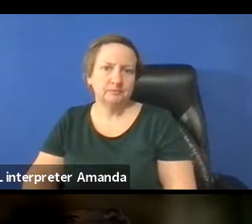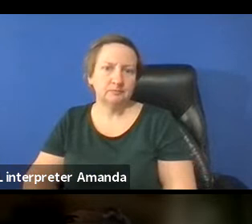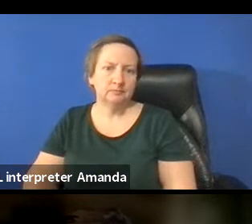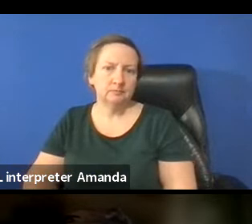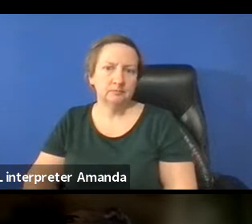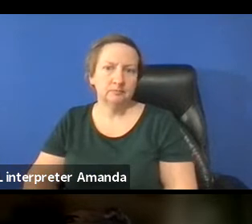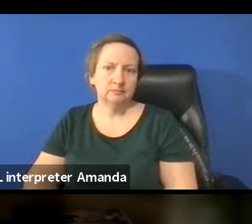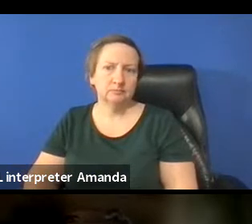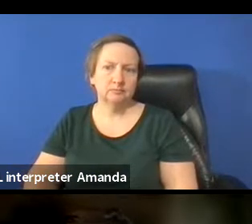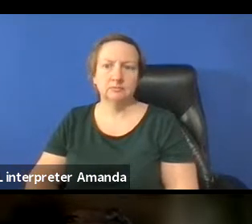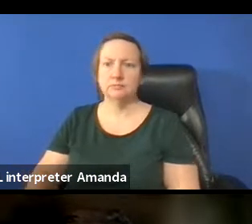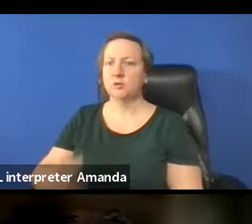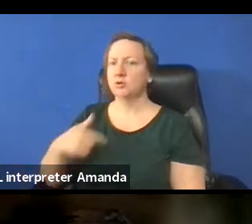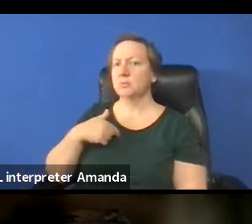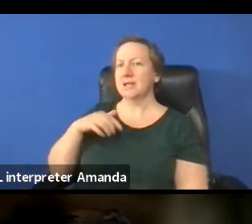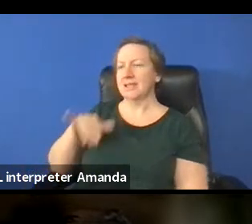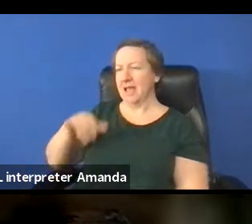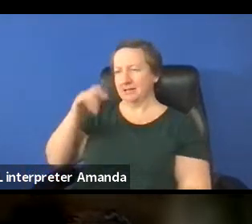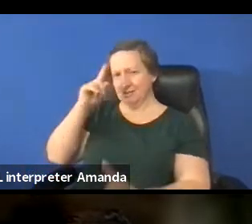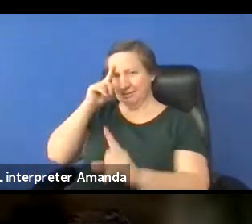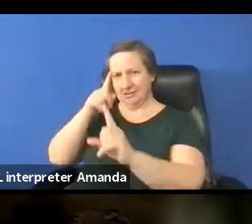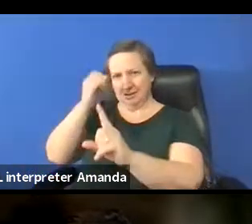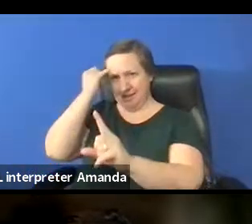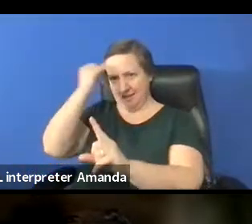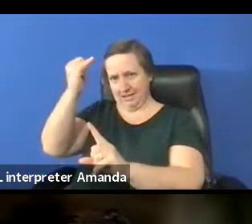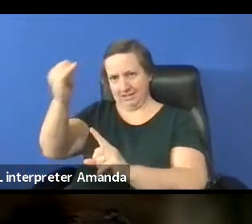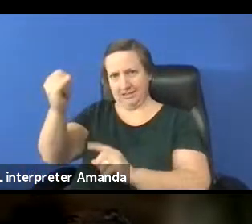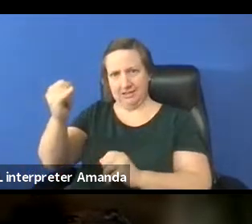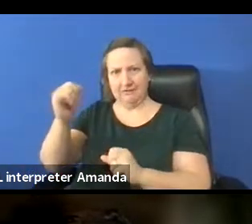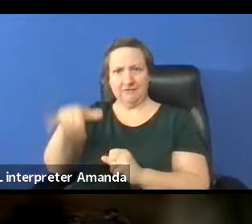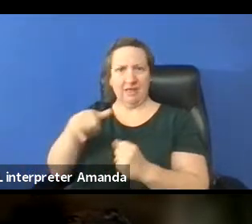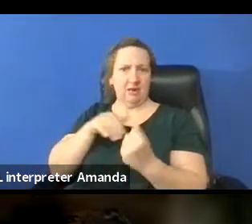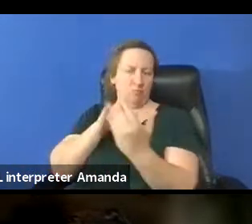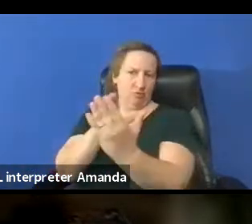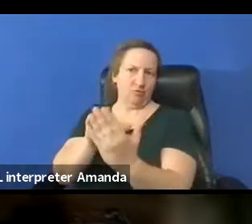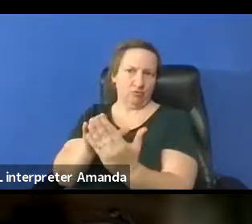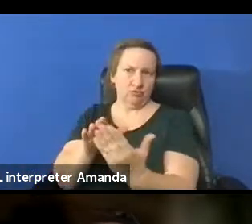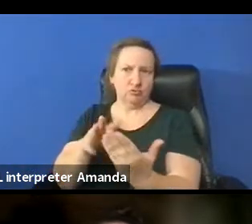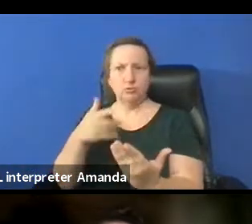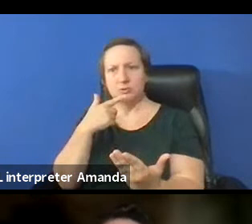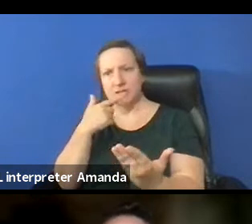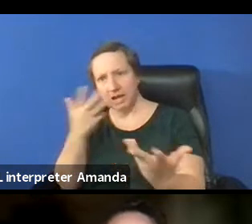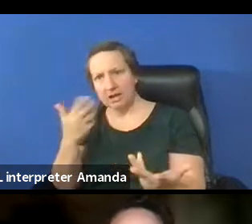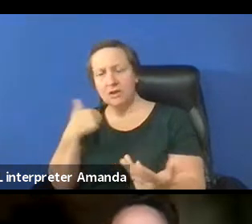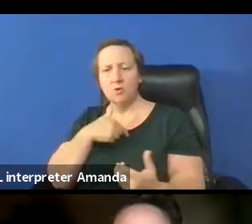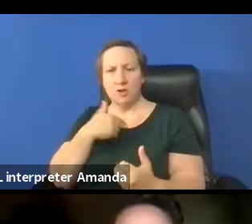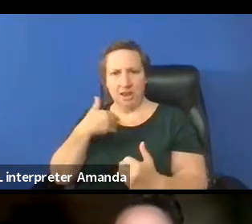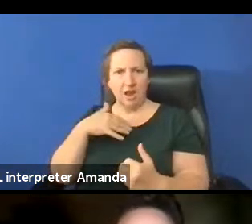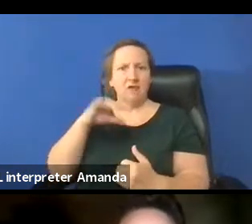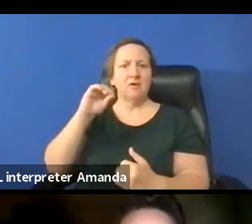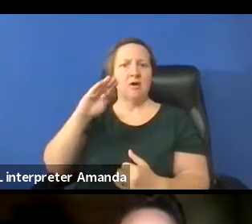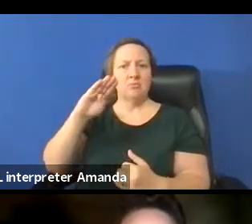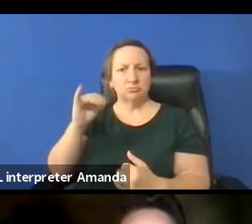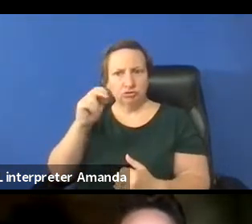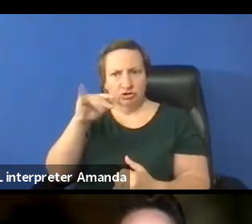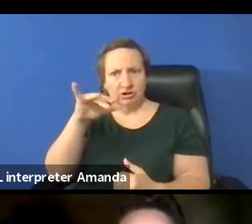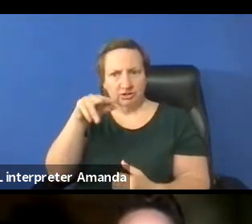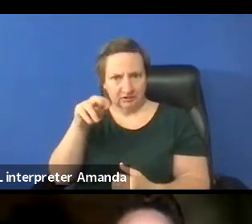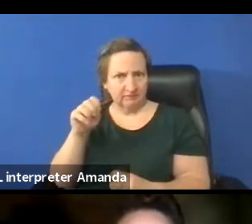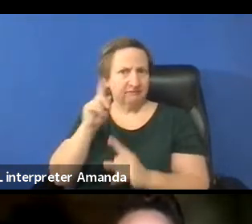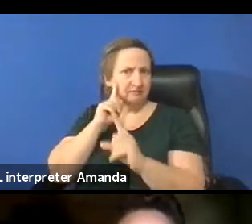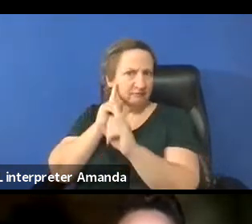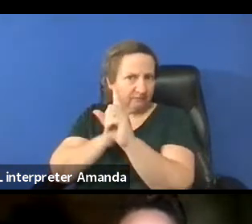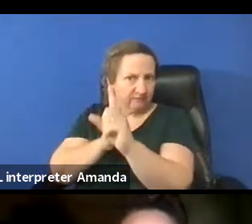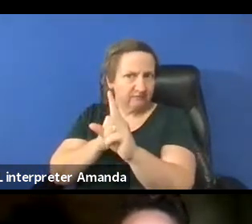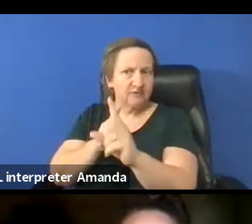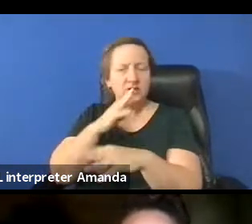And to me, that's definitely the idea behind that approach of saying we've got our objectives. Let's talk